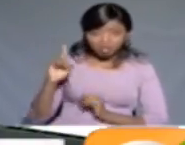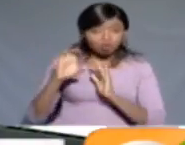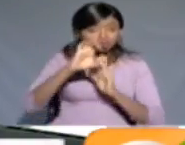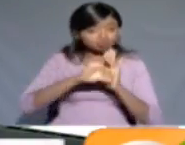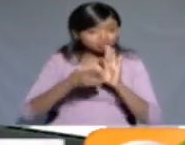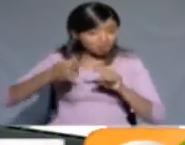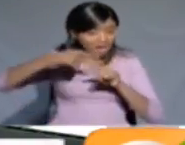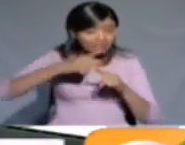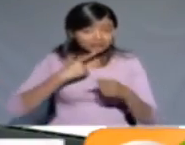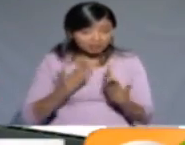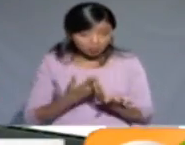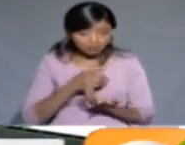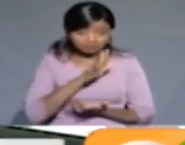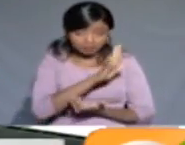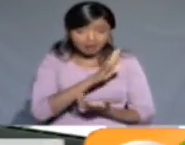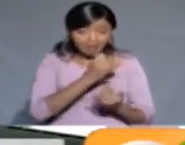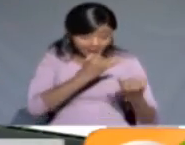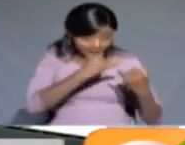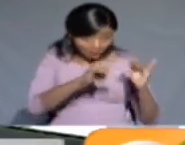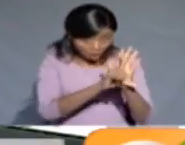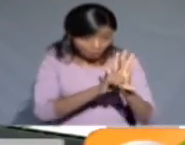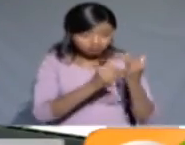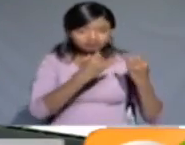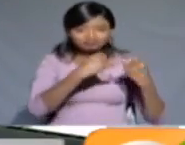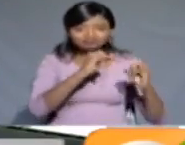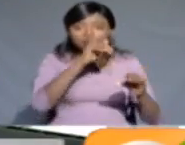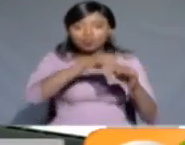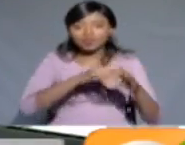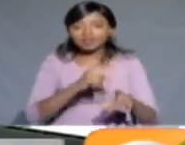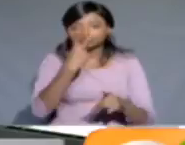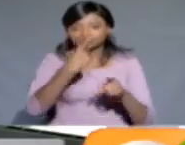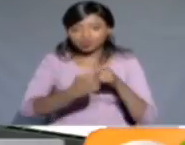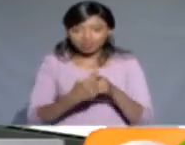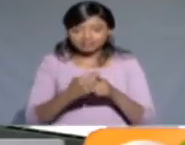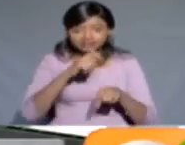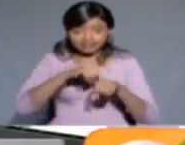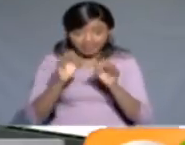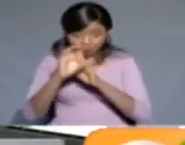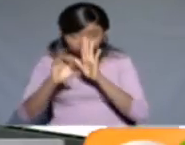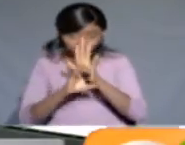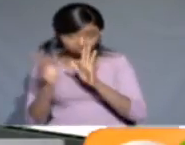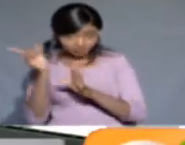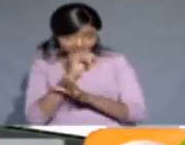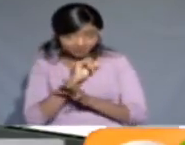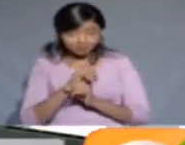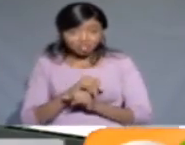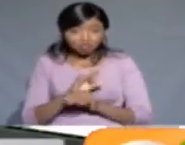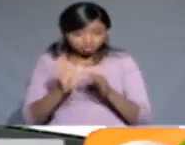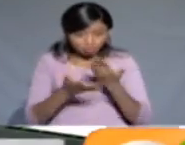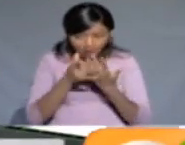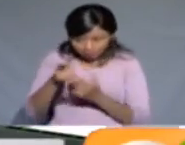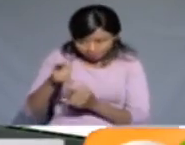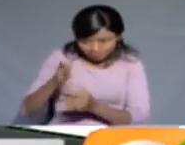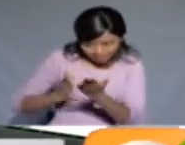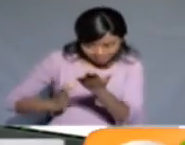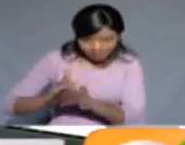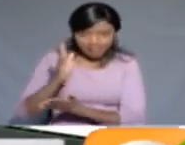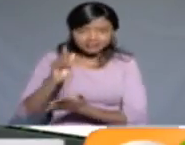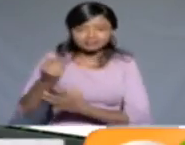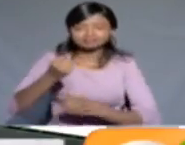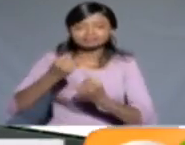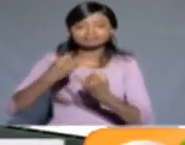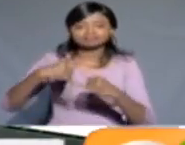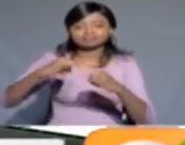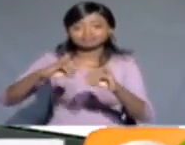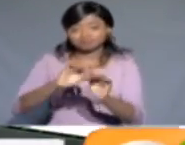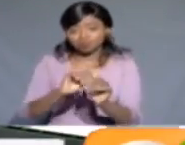to enact the legislation within 2 years of the promulgation of the Constitution to enable you exercise this constitutional right. And